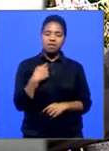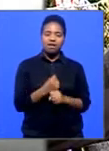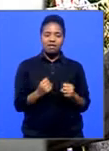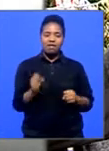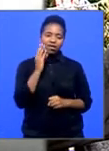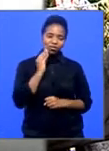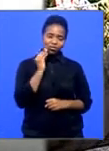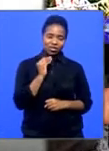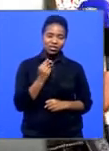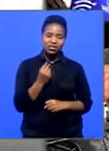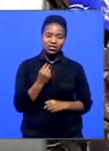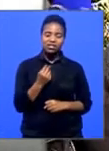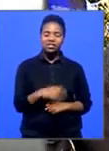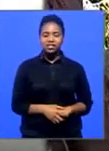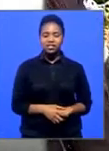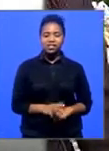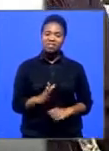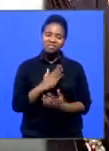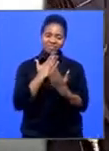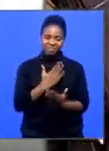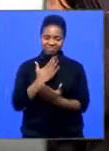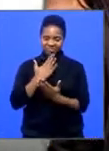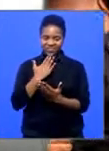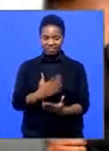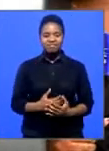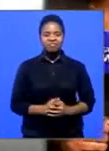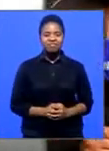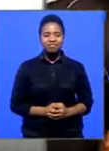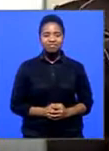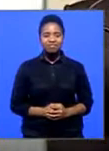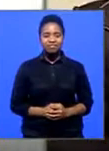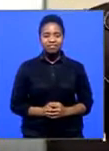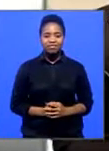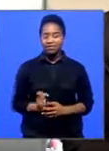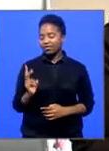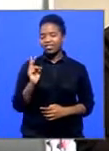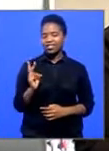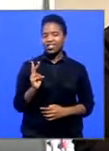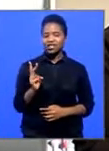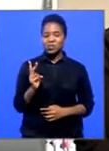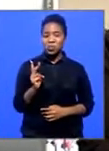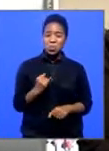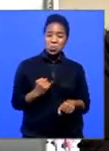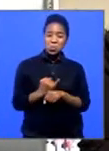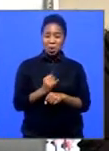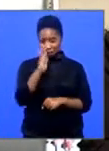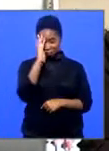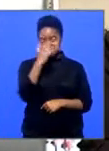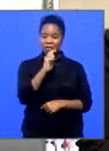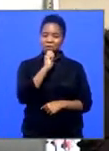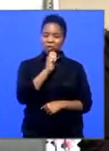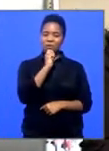still history at the end of the day. Thank you so much, gentlemen. And that was two early risers who've come to pay